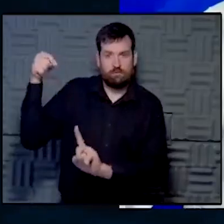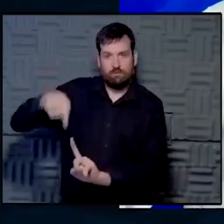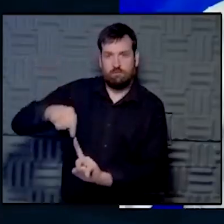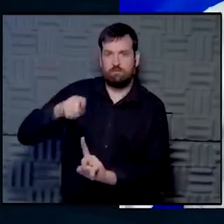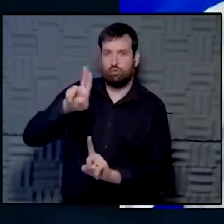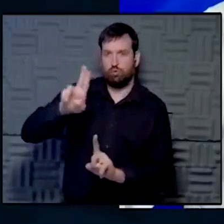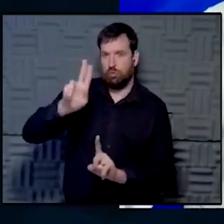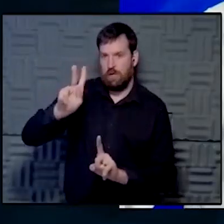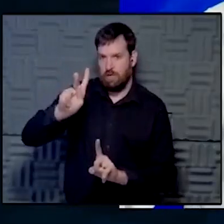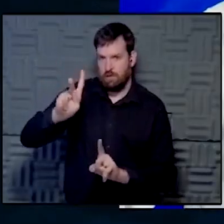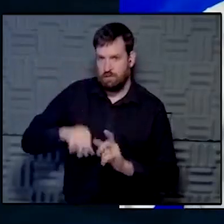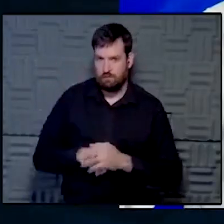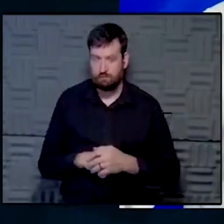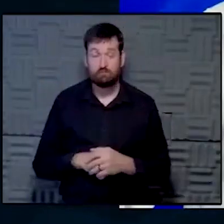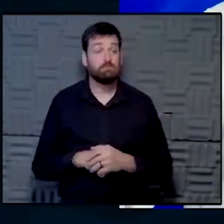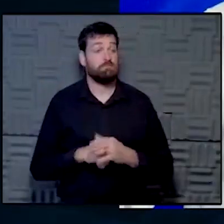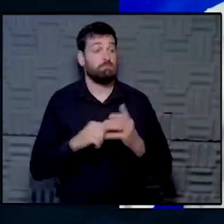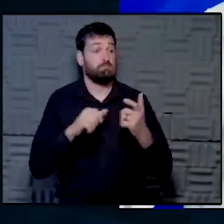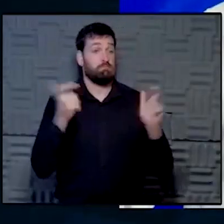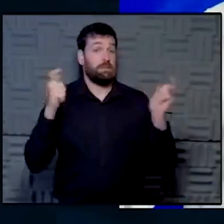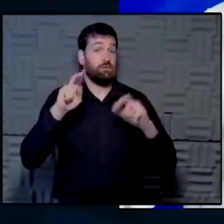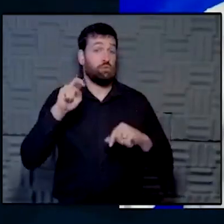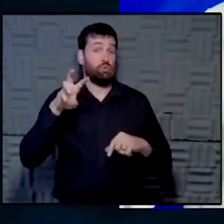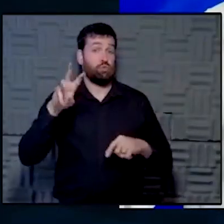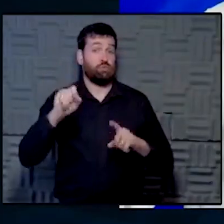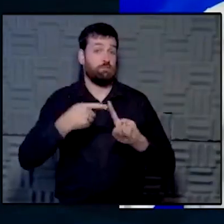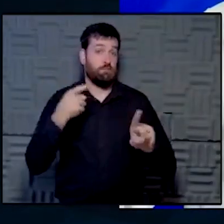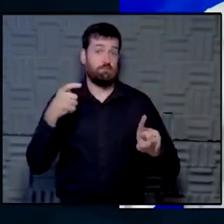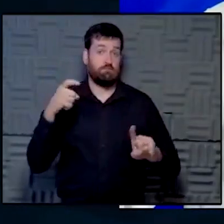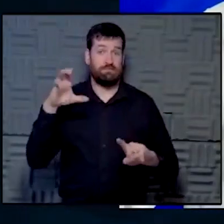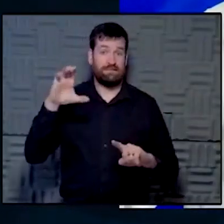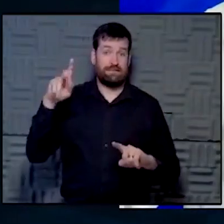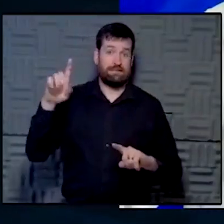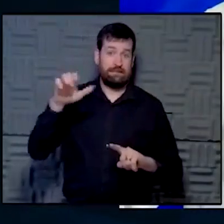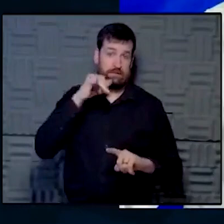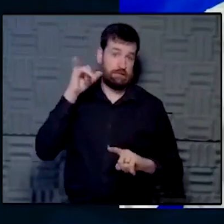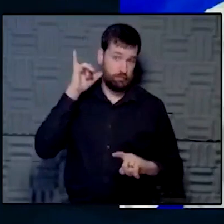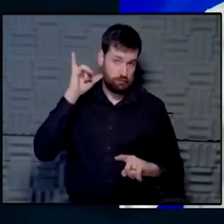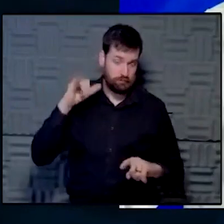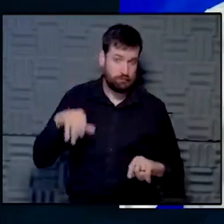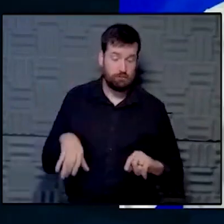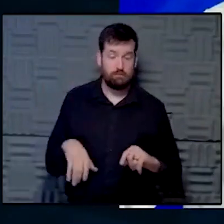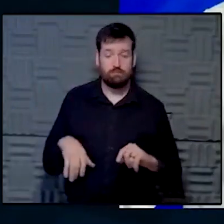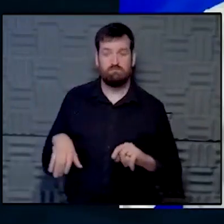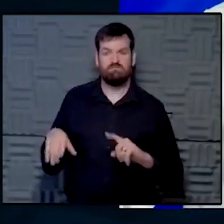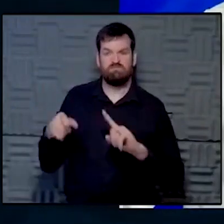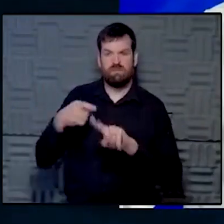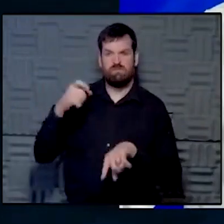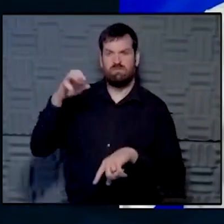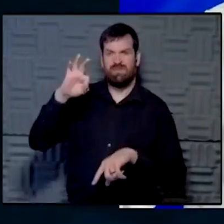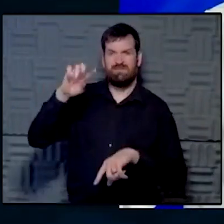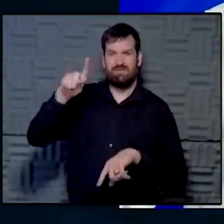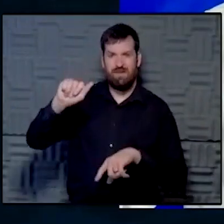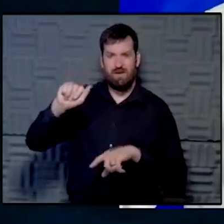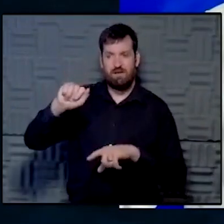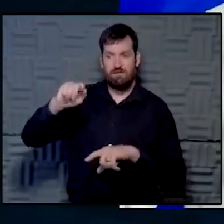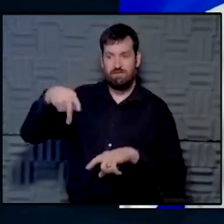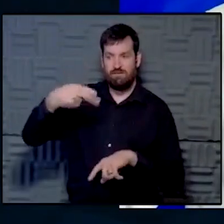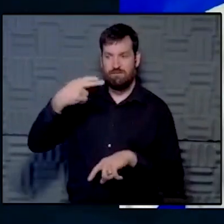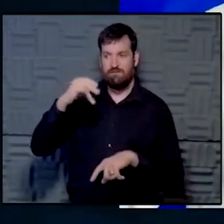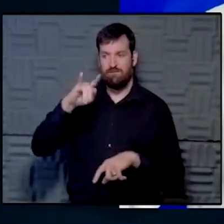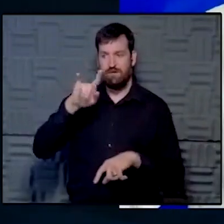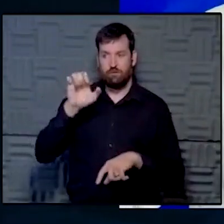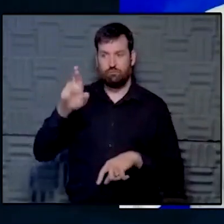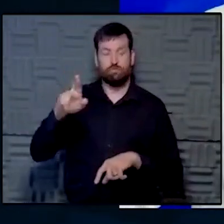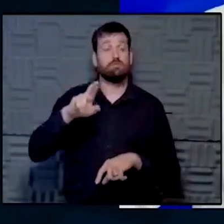Okay. So big news rolling out of the CDC yesterday and out of the FDA about the Pfizer vaccine. Dr.